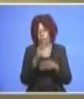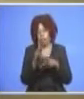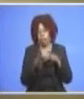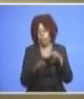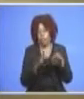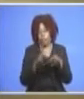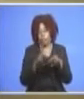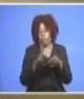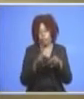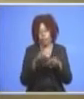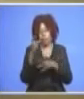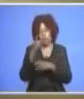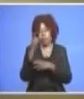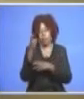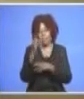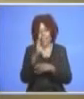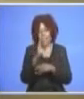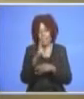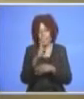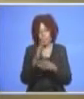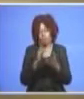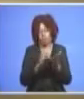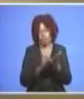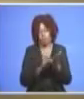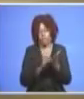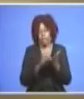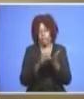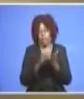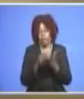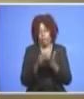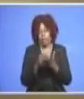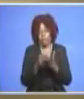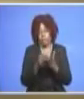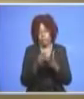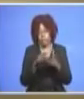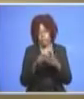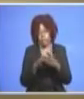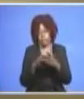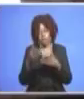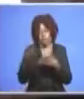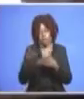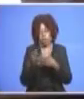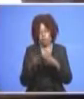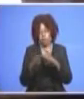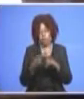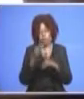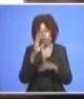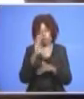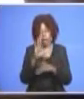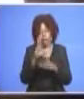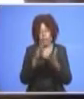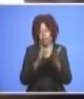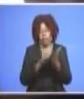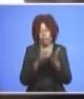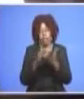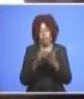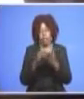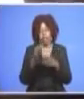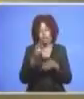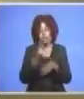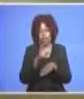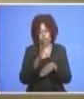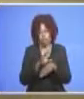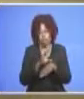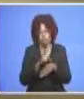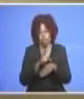won 900 million and they would establish close to 5 million churches. A year ago, they've